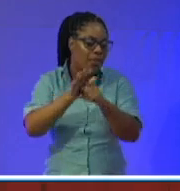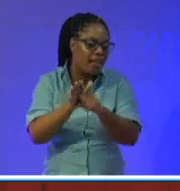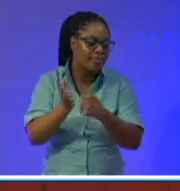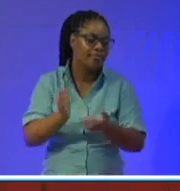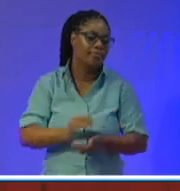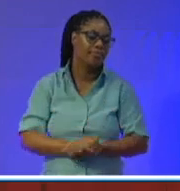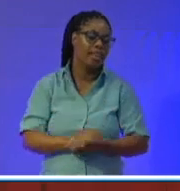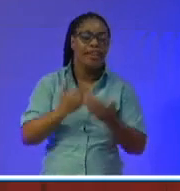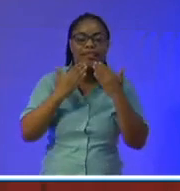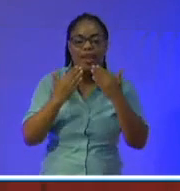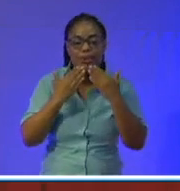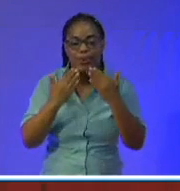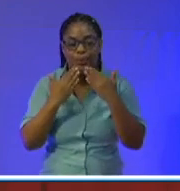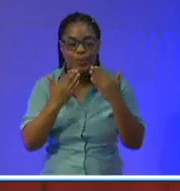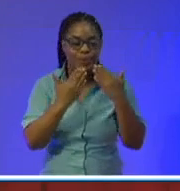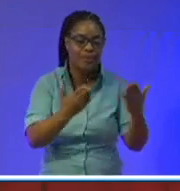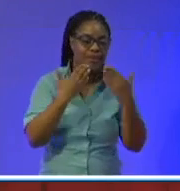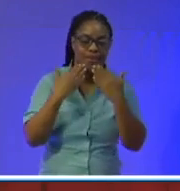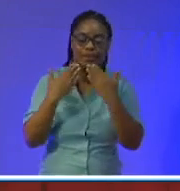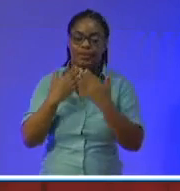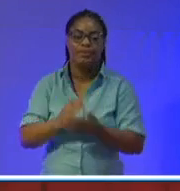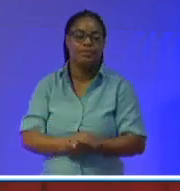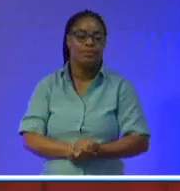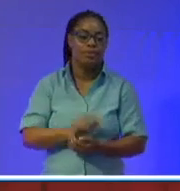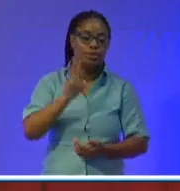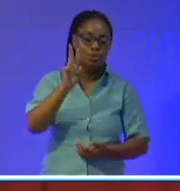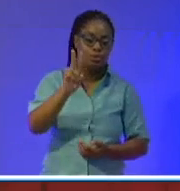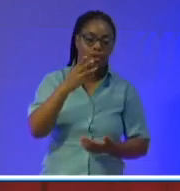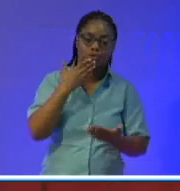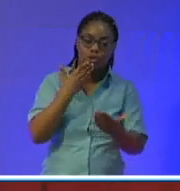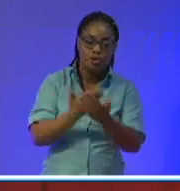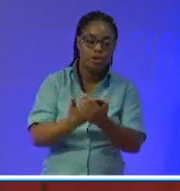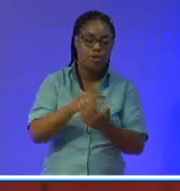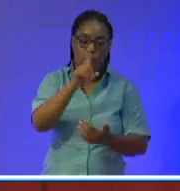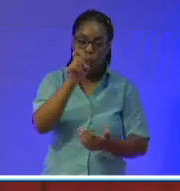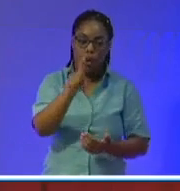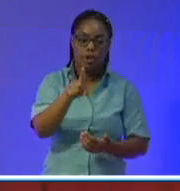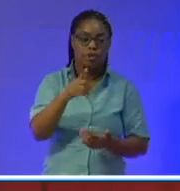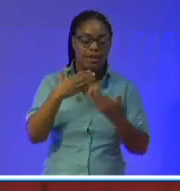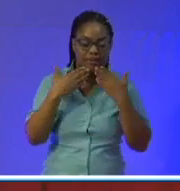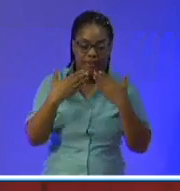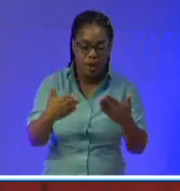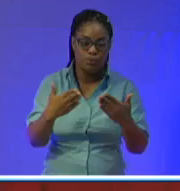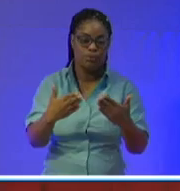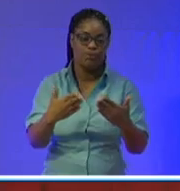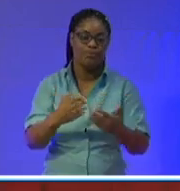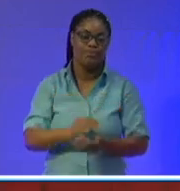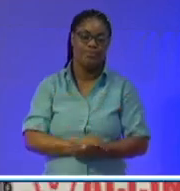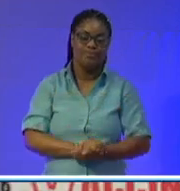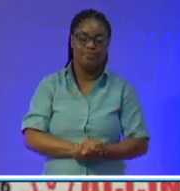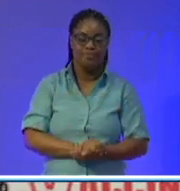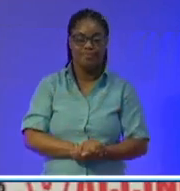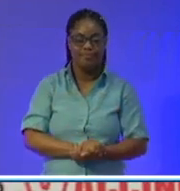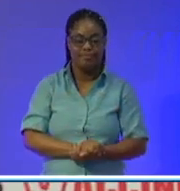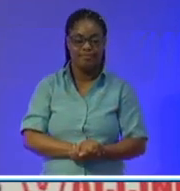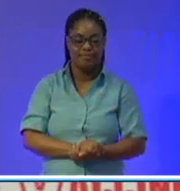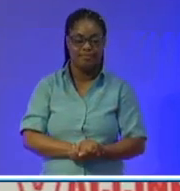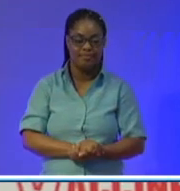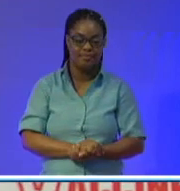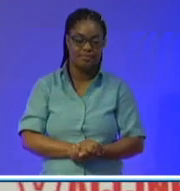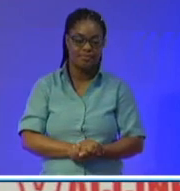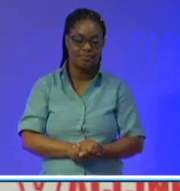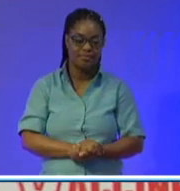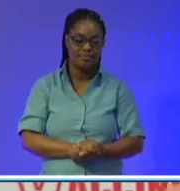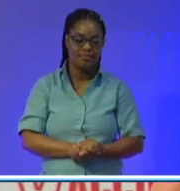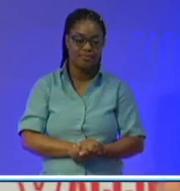Thank you, Renessa. Two really good questions, and I really want to thank you for bringing in Dr. Sirji Singh on that. That's a very important topic. Thank you.